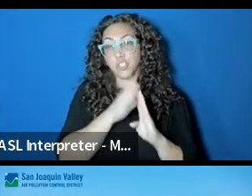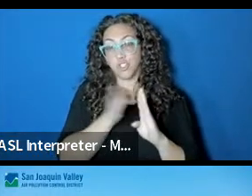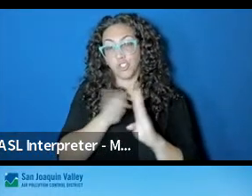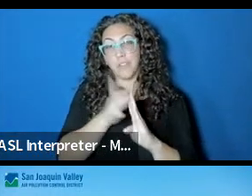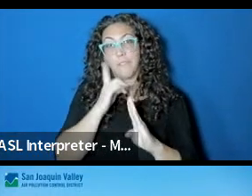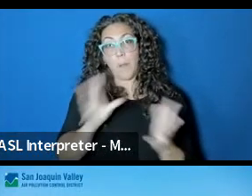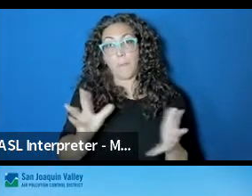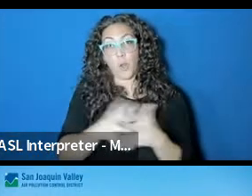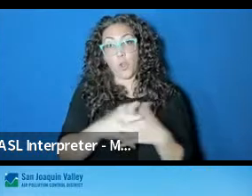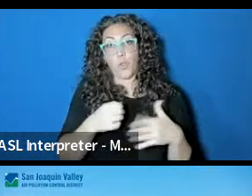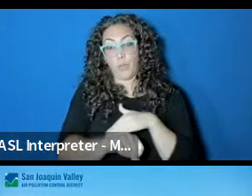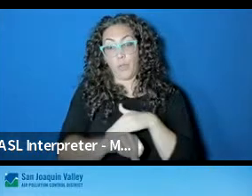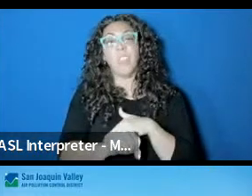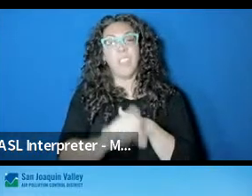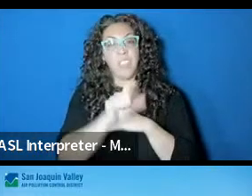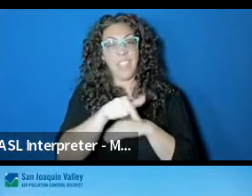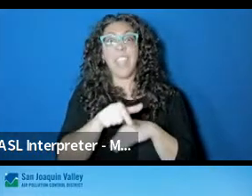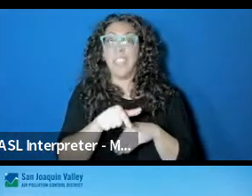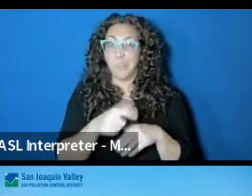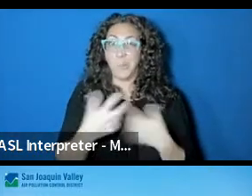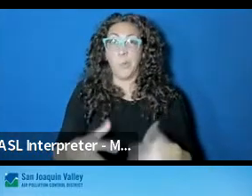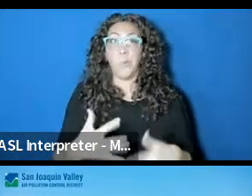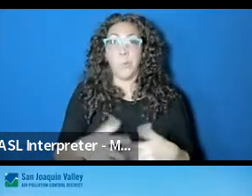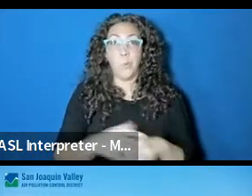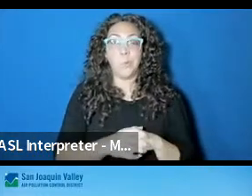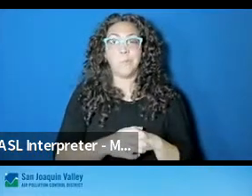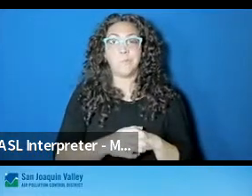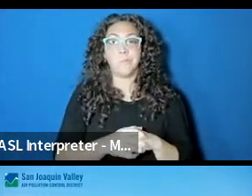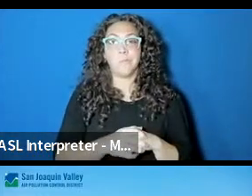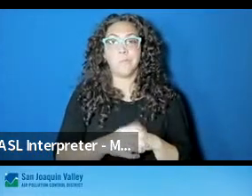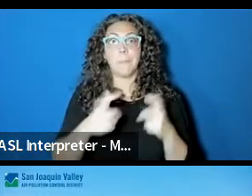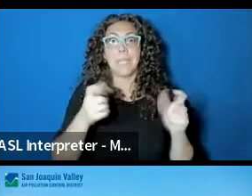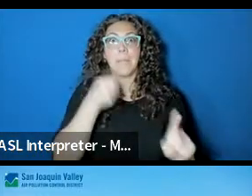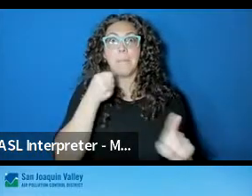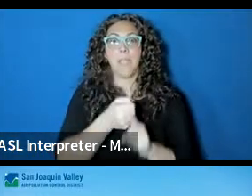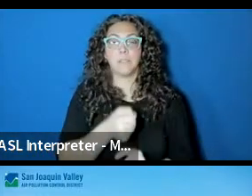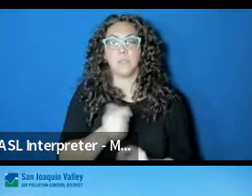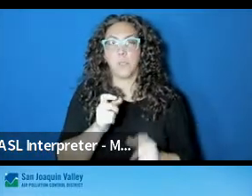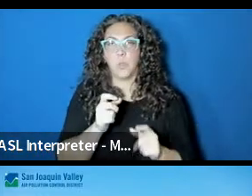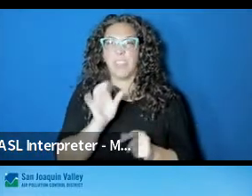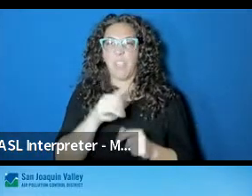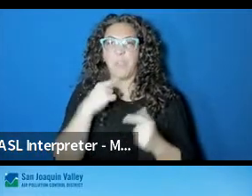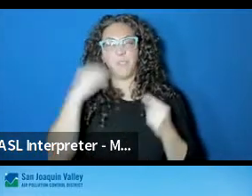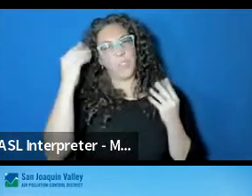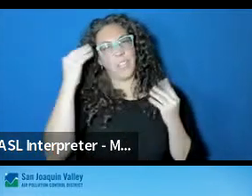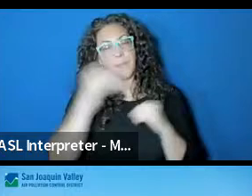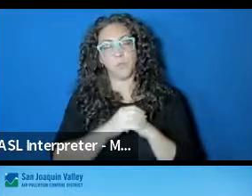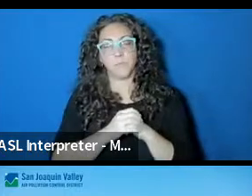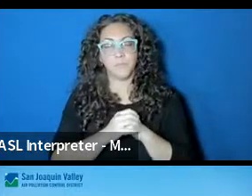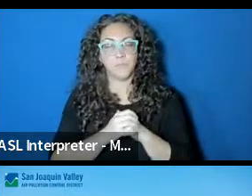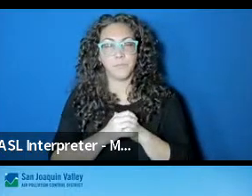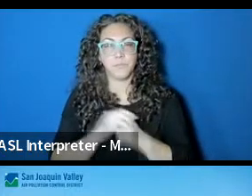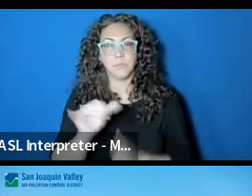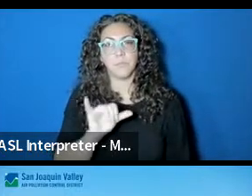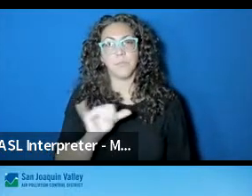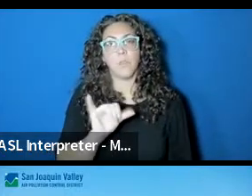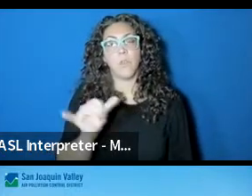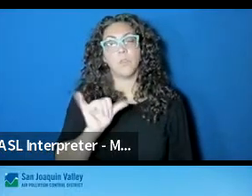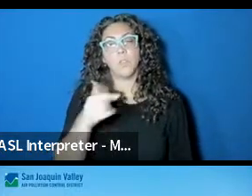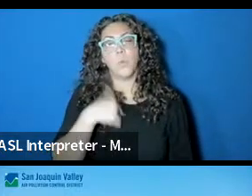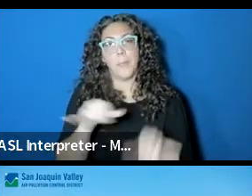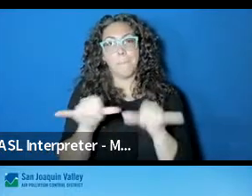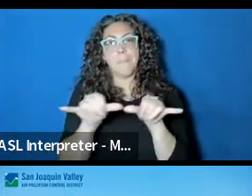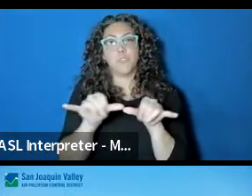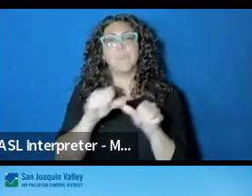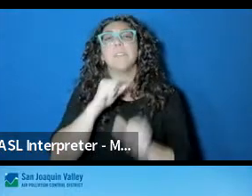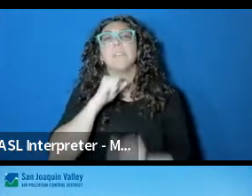air pollution impacts. So we'll take all of those into consideration. And then what we're also doing is doing essentially measurement of air pollution